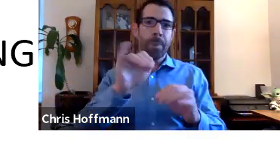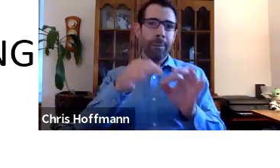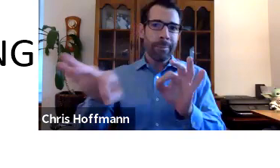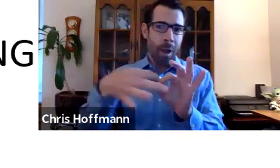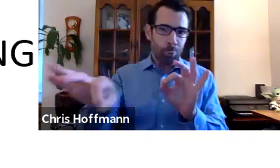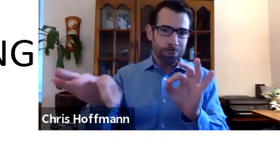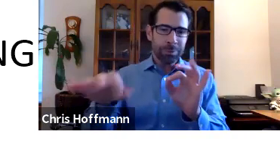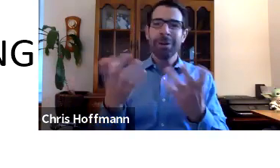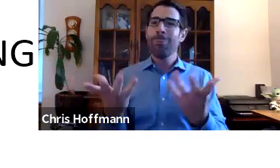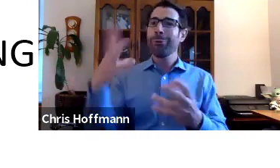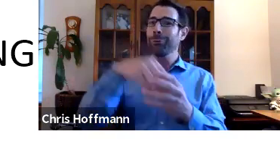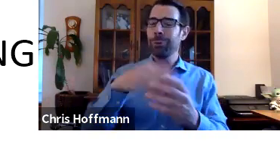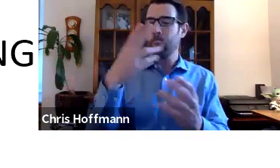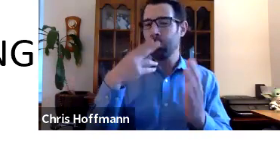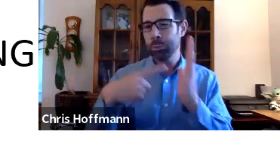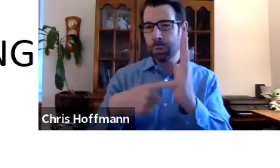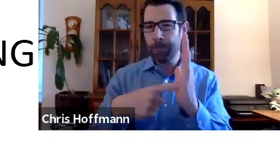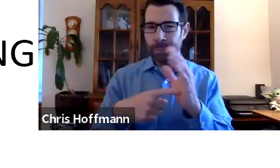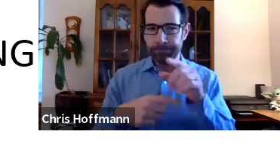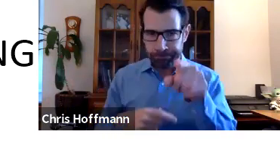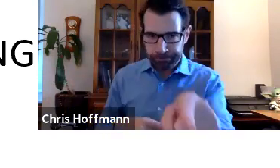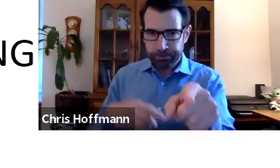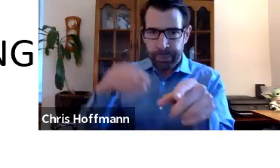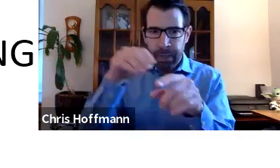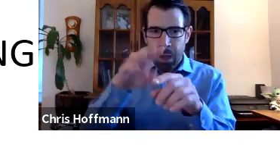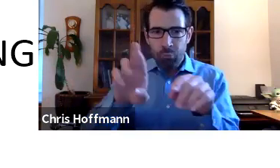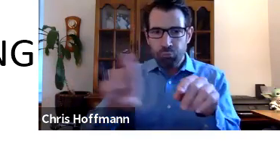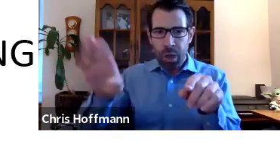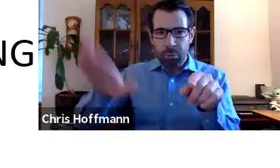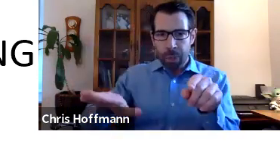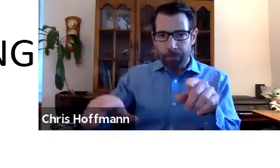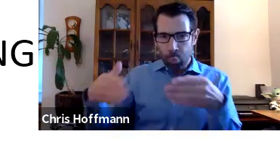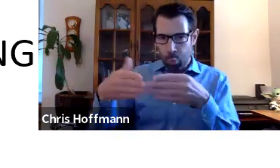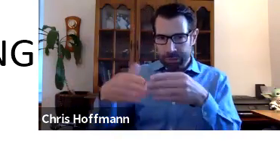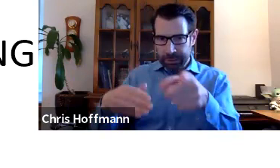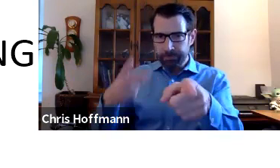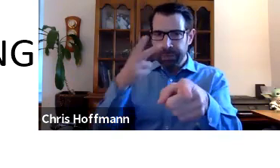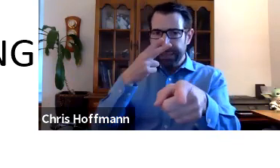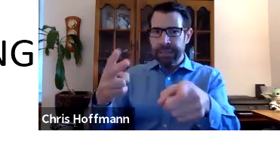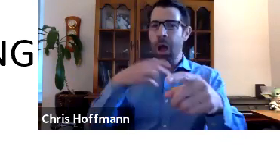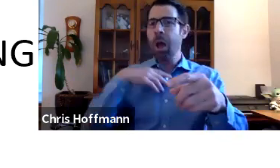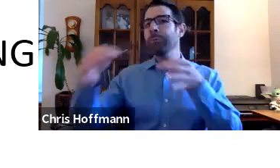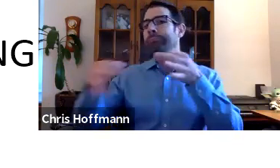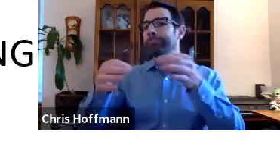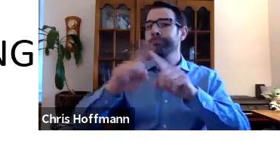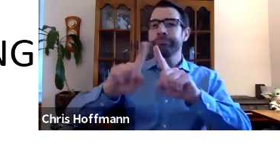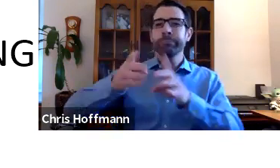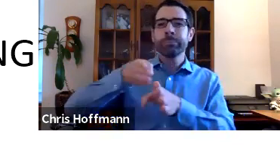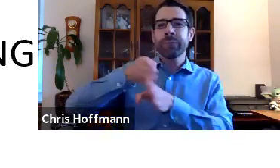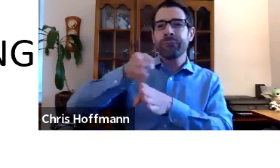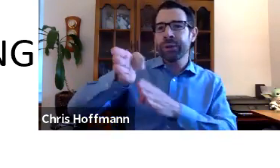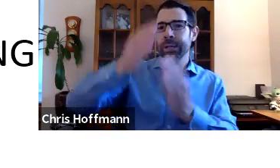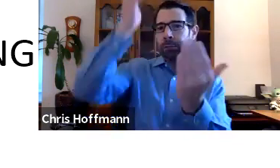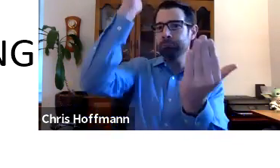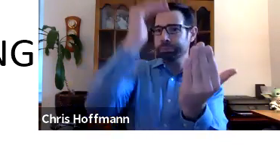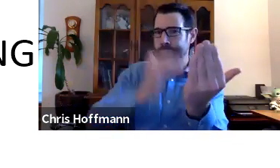Gallaudet University to see what the university is all about. And in going back to our mission of a bilingual, bicultural space, as you'll see in the